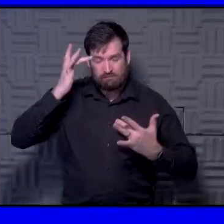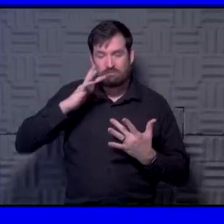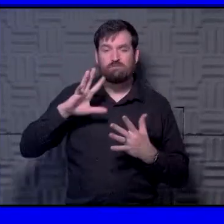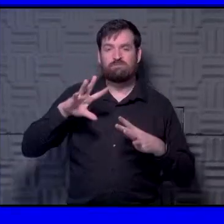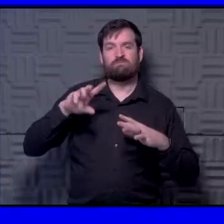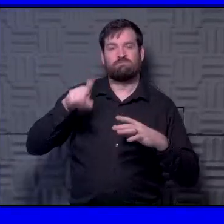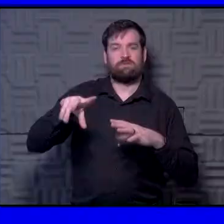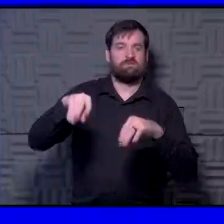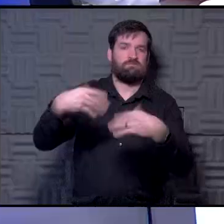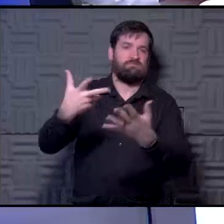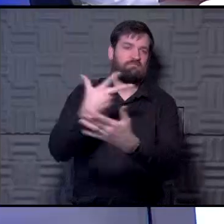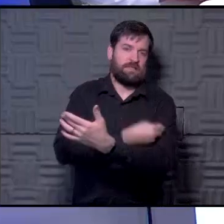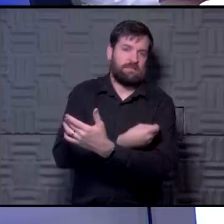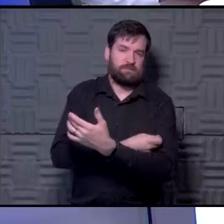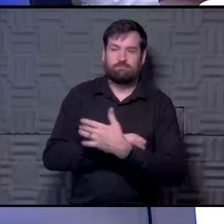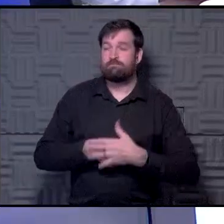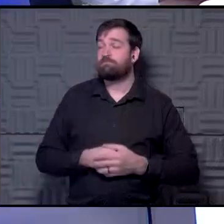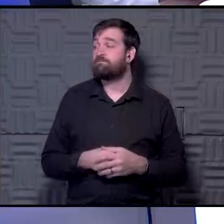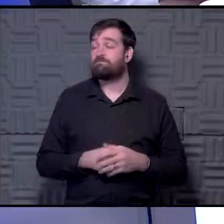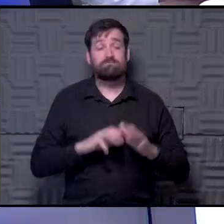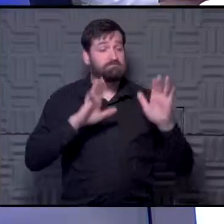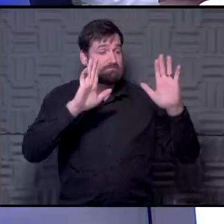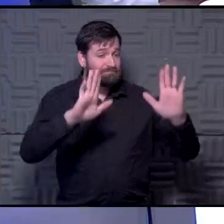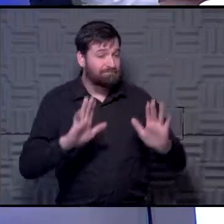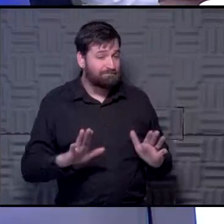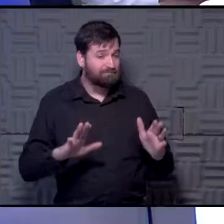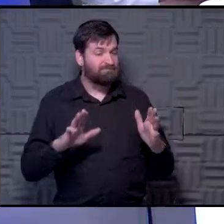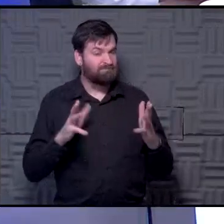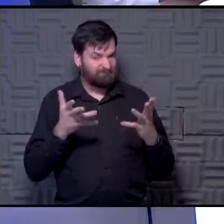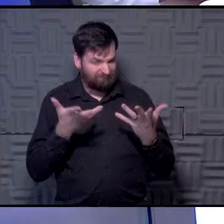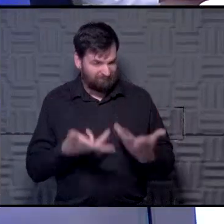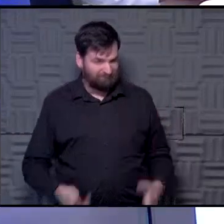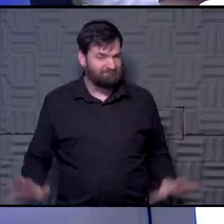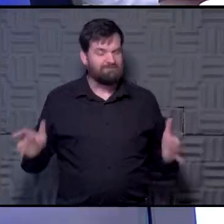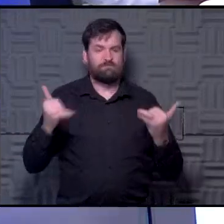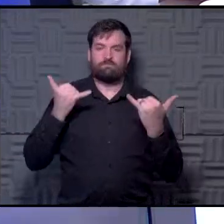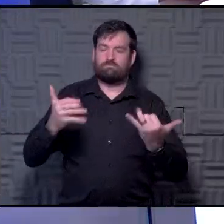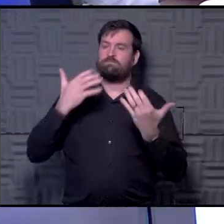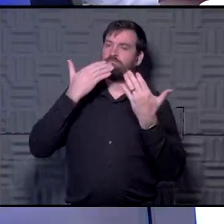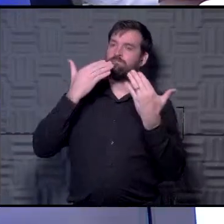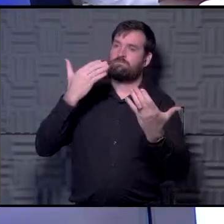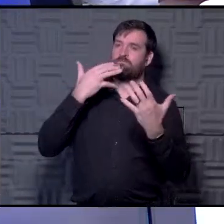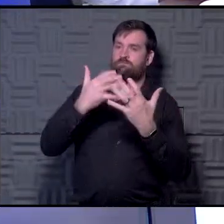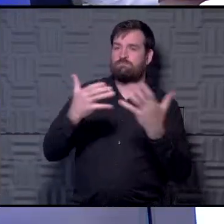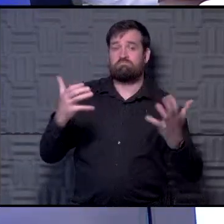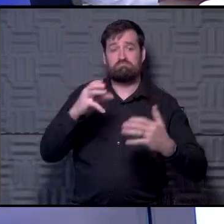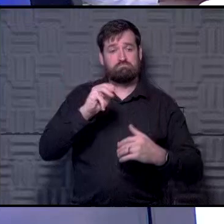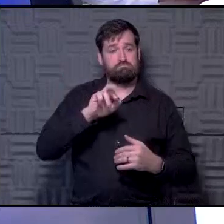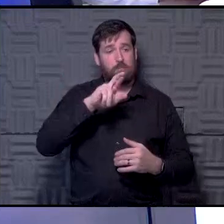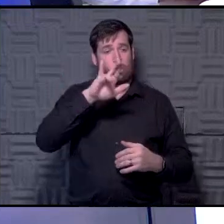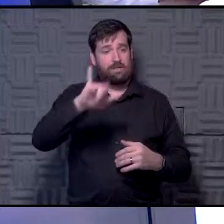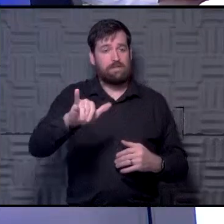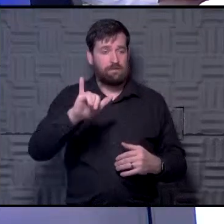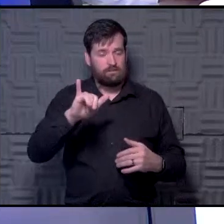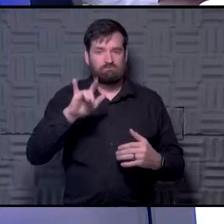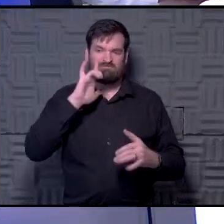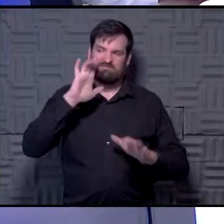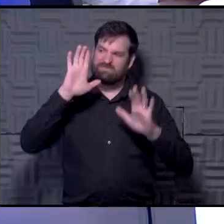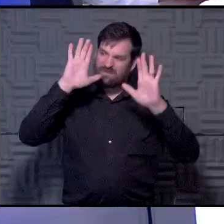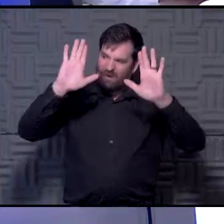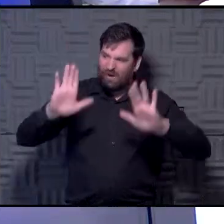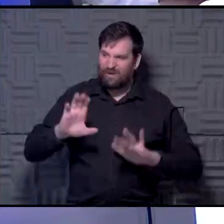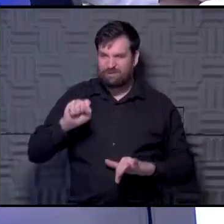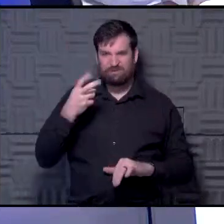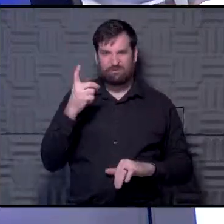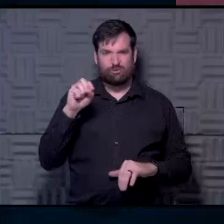build up their immunity. All right. Well, as we wind down today's program, let me first say thank you to Marty for having these awesome